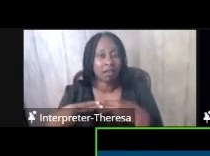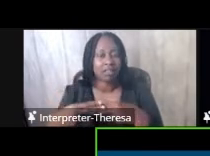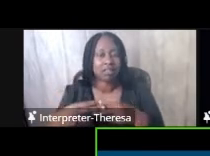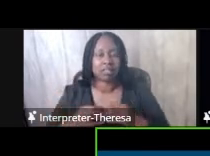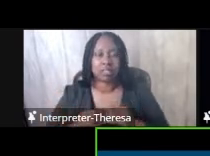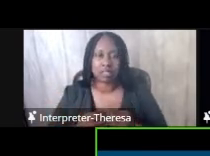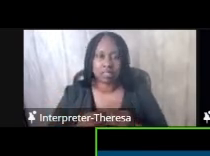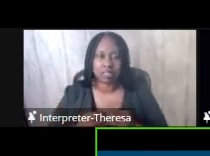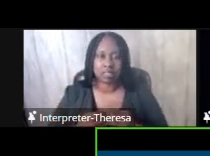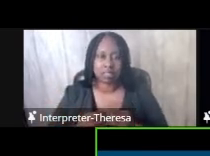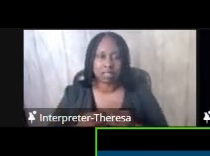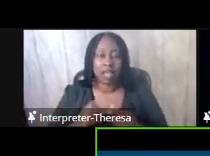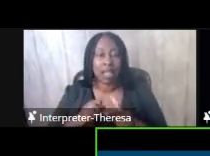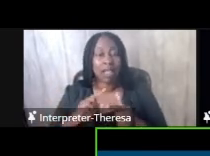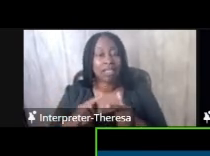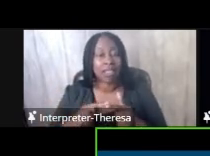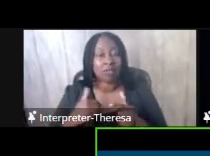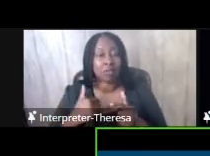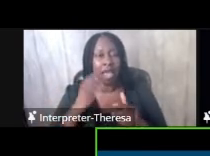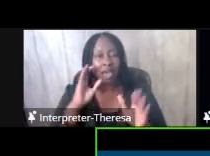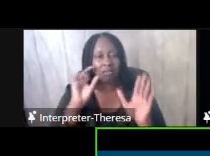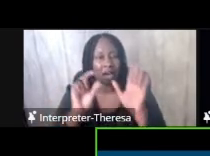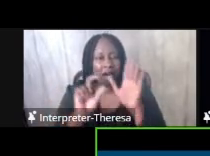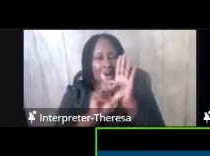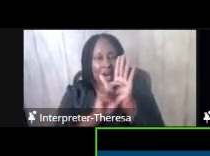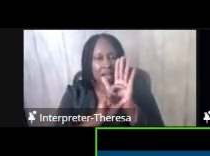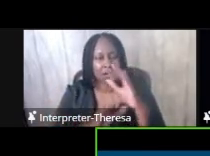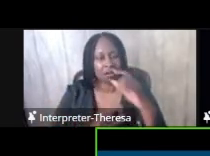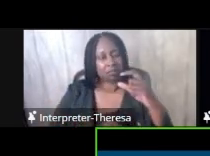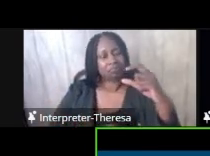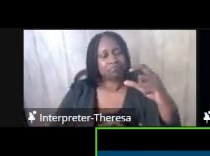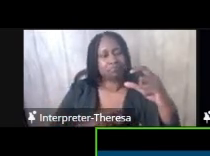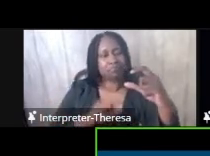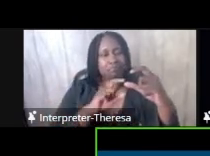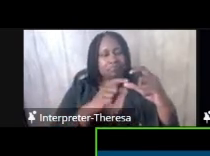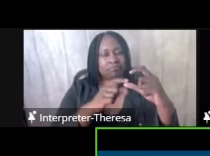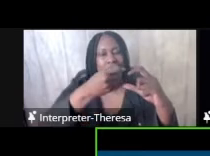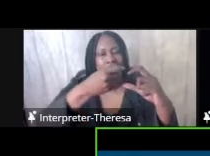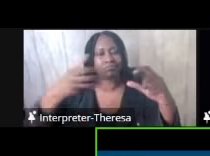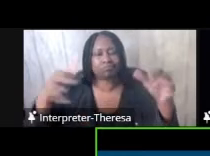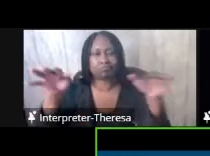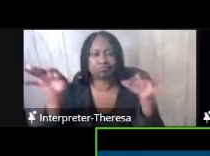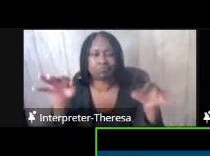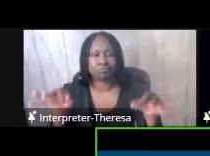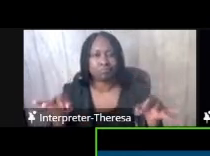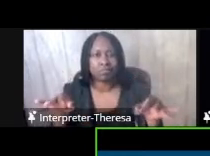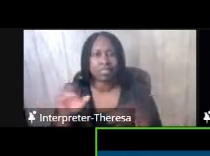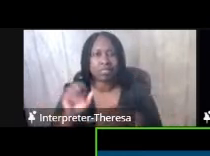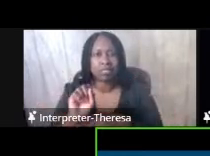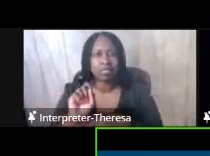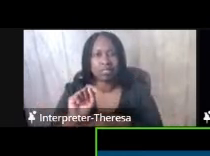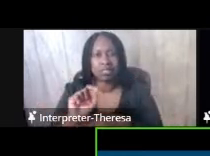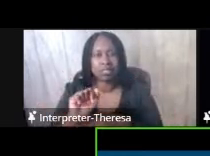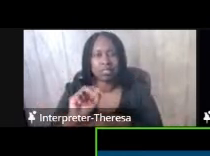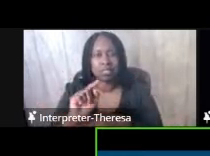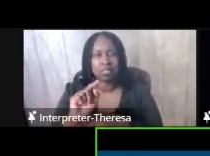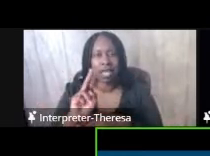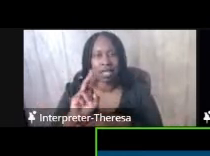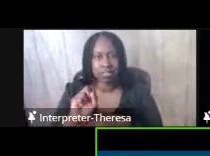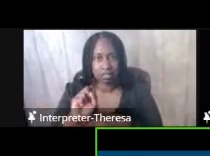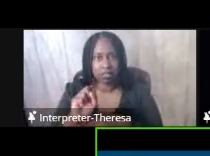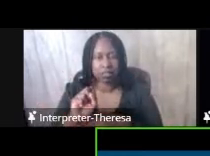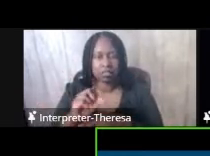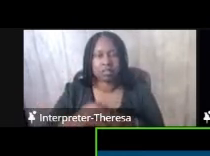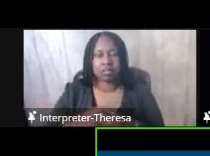of an icon saying what we understood the status to be of each one. And we put a box in there, or put a little